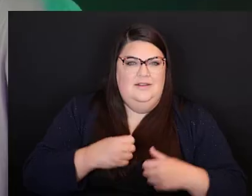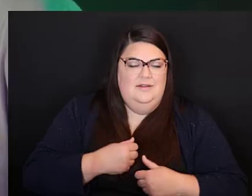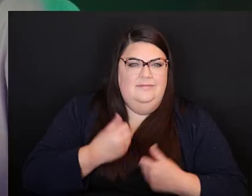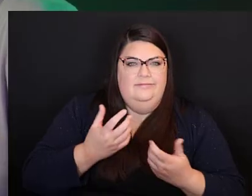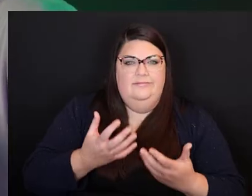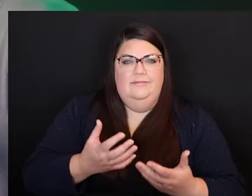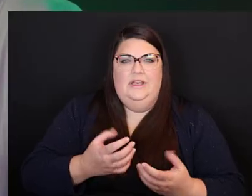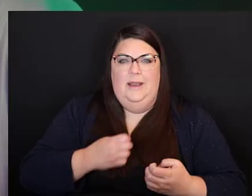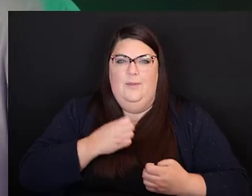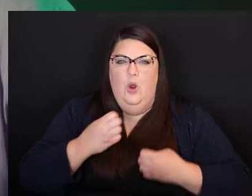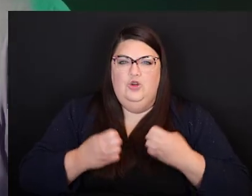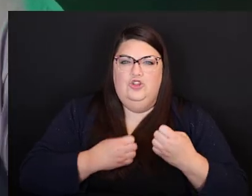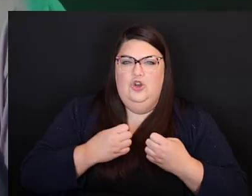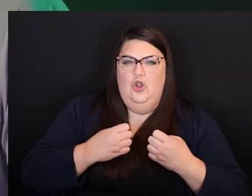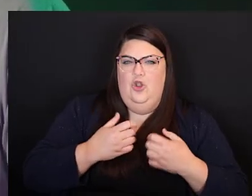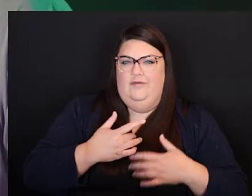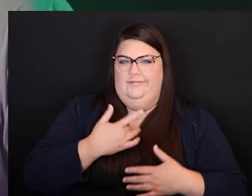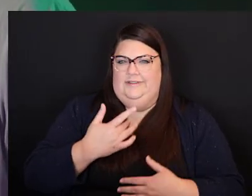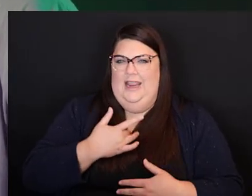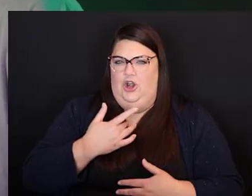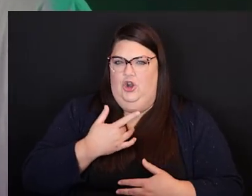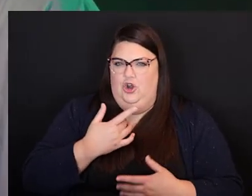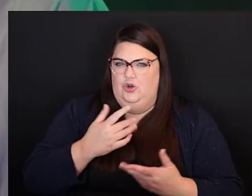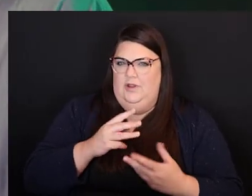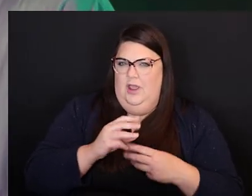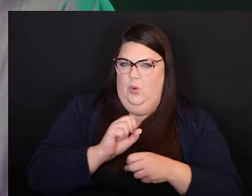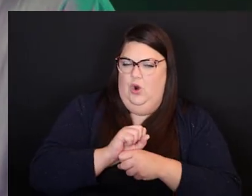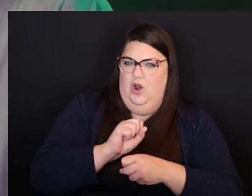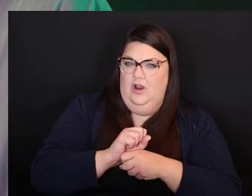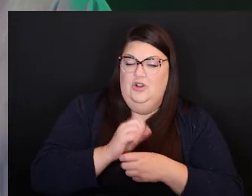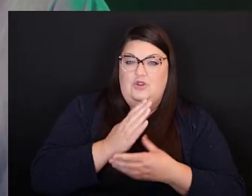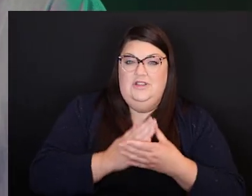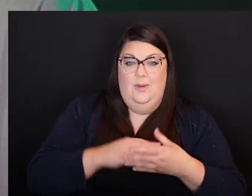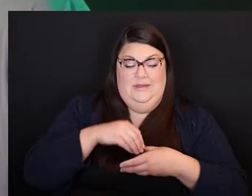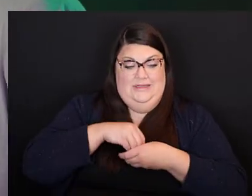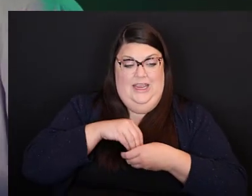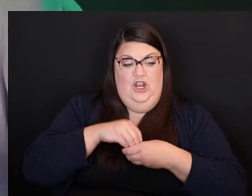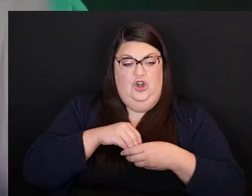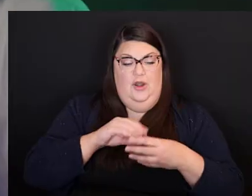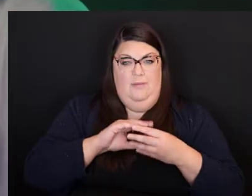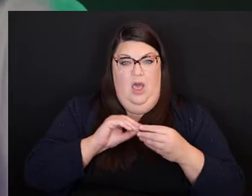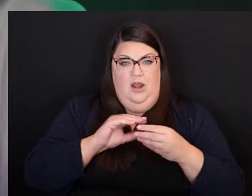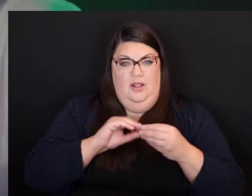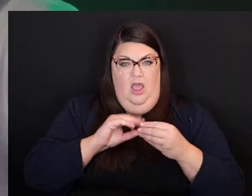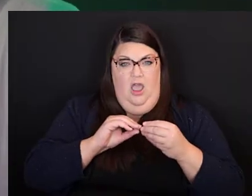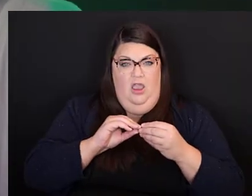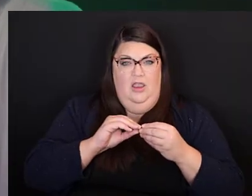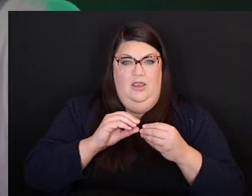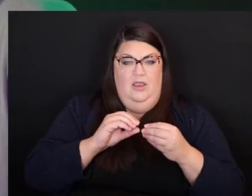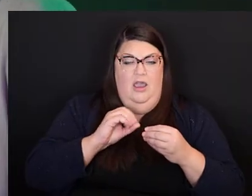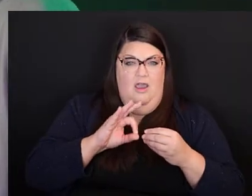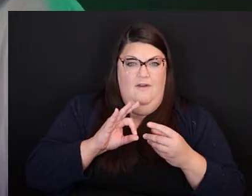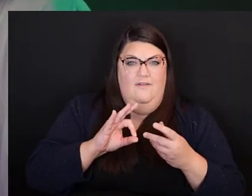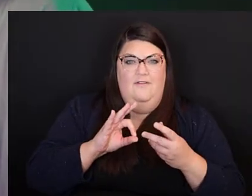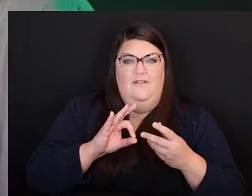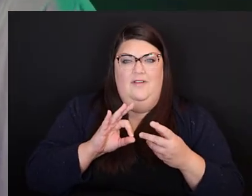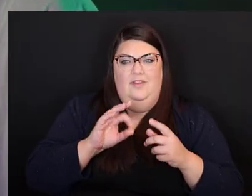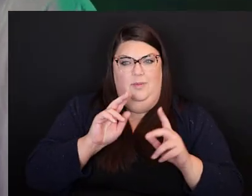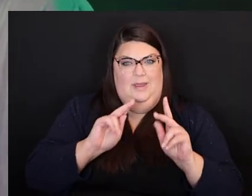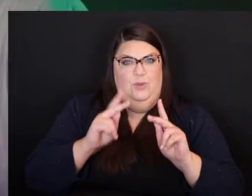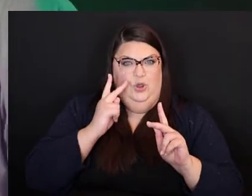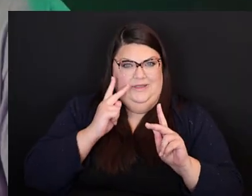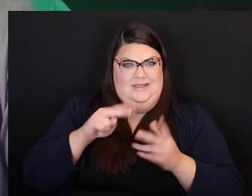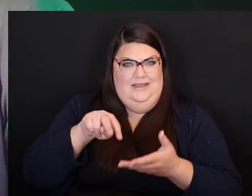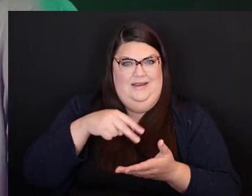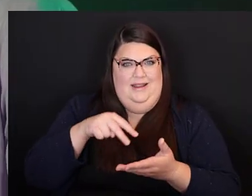like emotional tenor to the work. So some of the sound is the inner monologue of the performers that you see on the camera